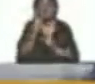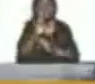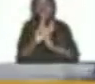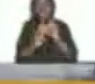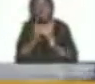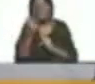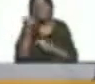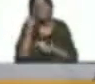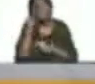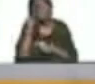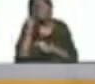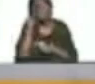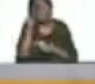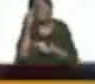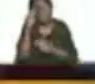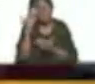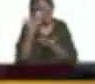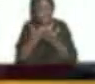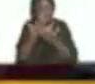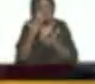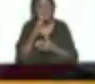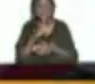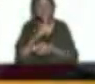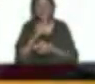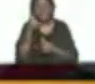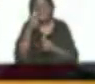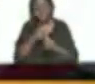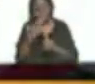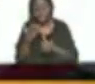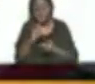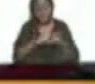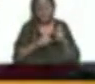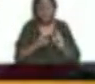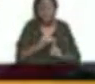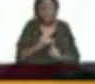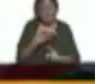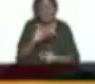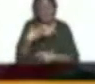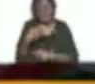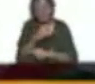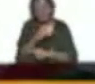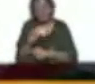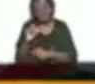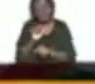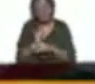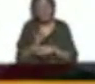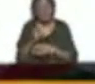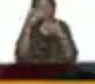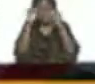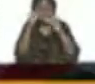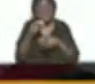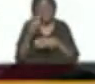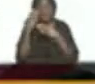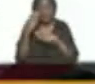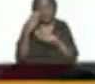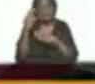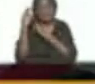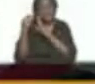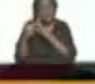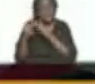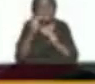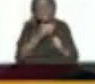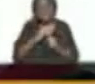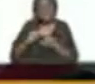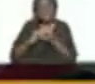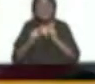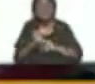parliamentarian well will remember their friend and colleague. President of the Bahamas Hotel and Tourism Association, Robert Sandy Sands, and